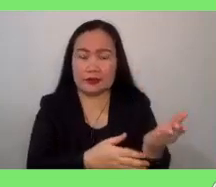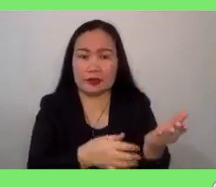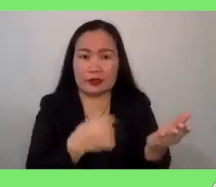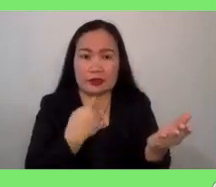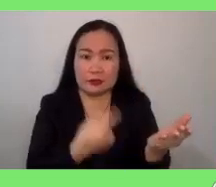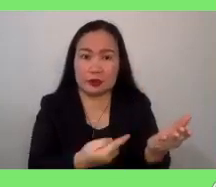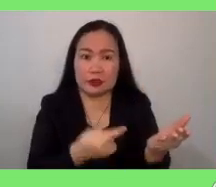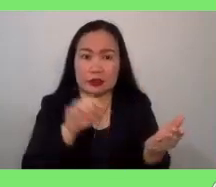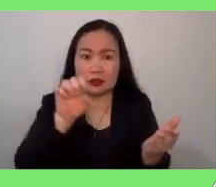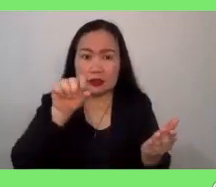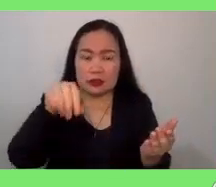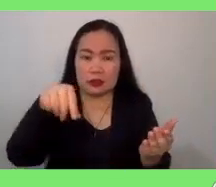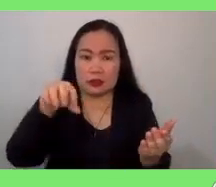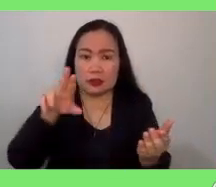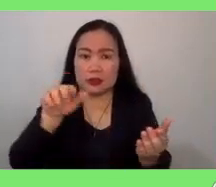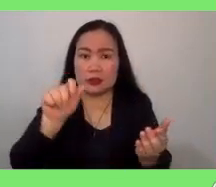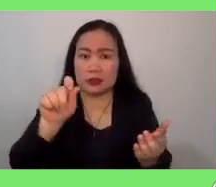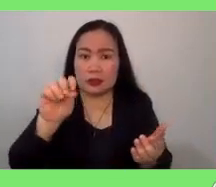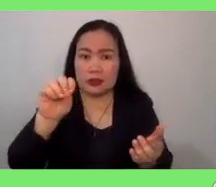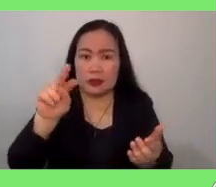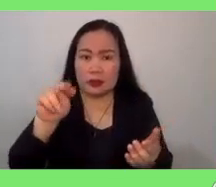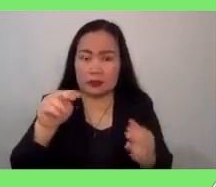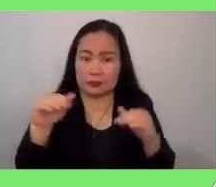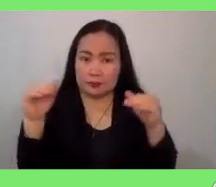sinabi nating equation,